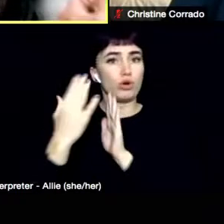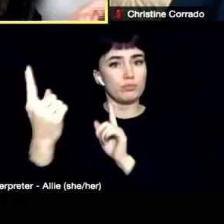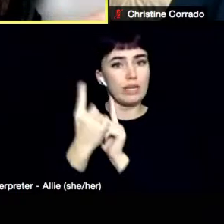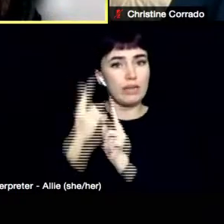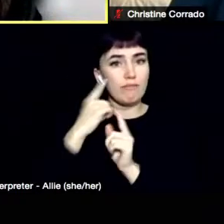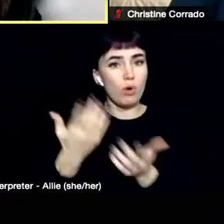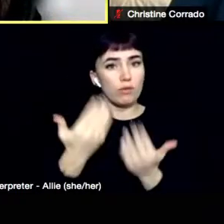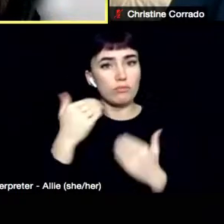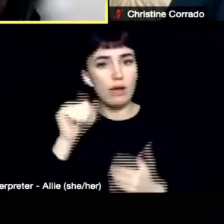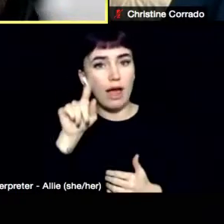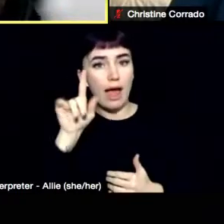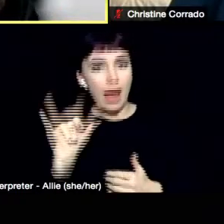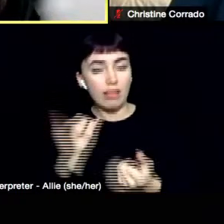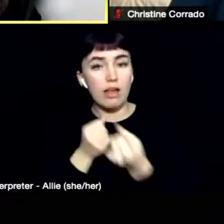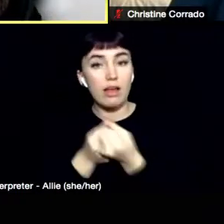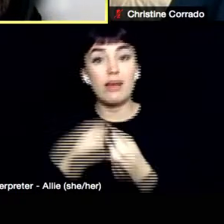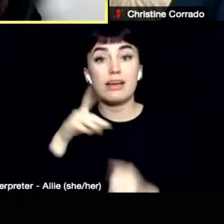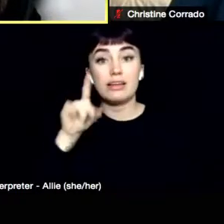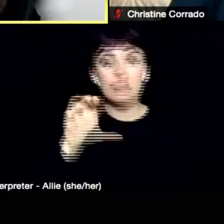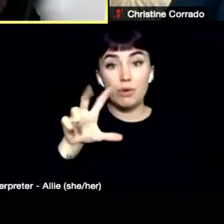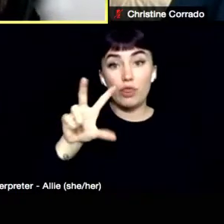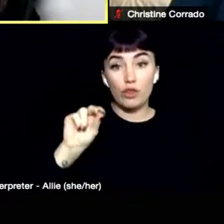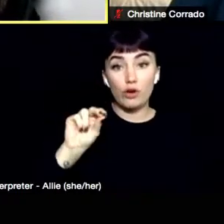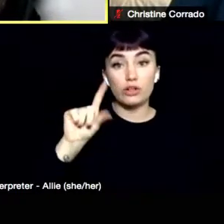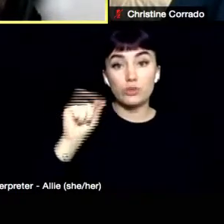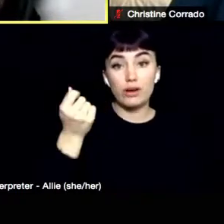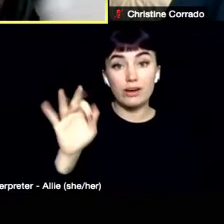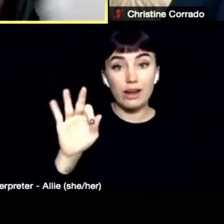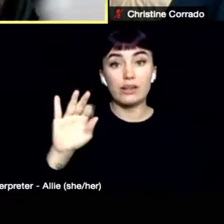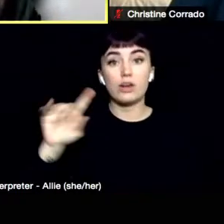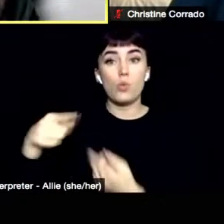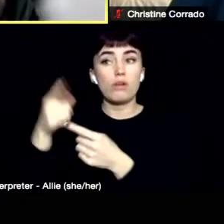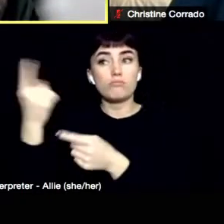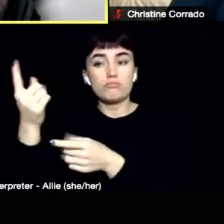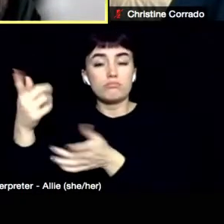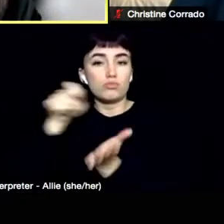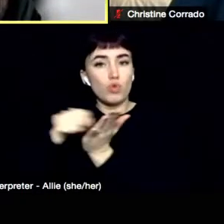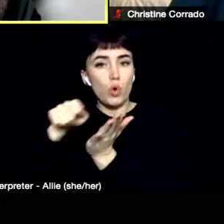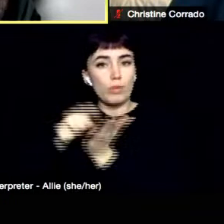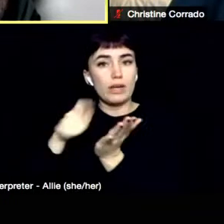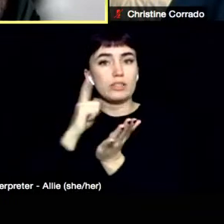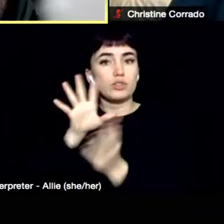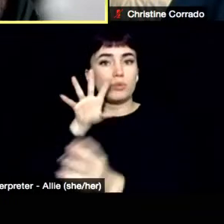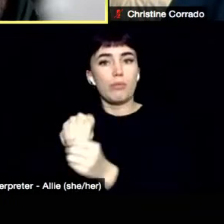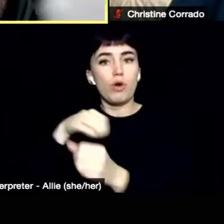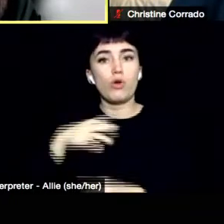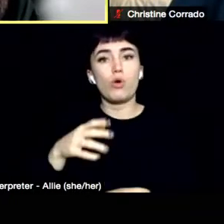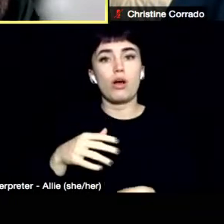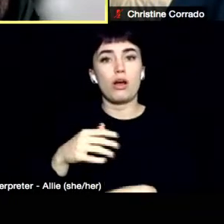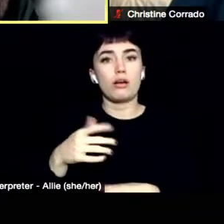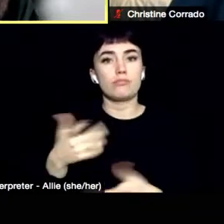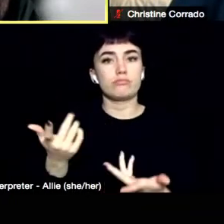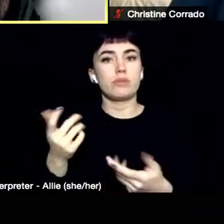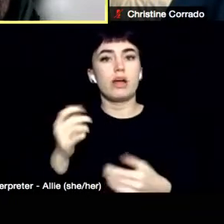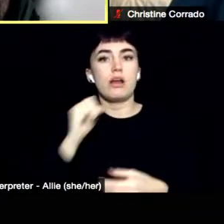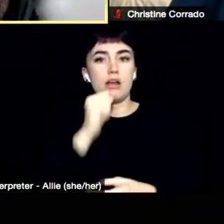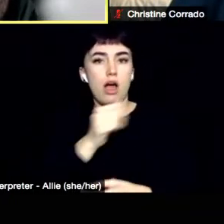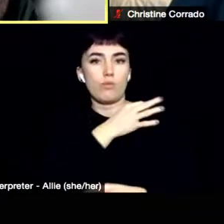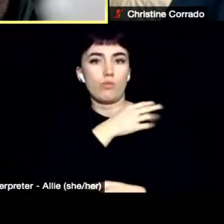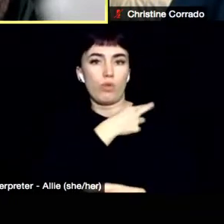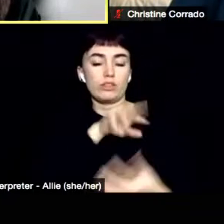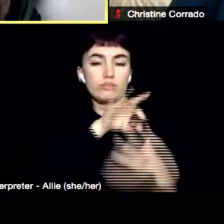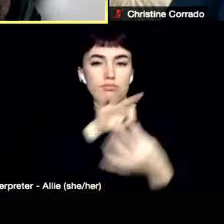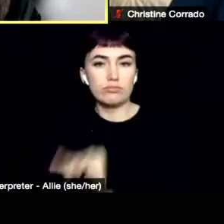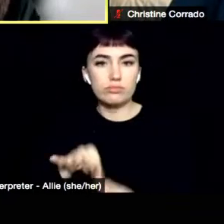on December 30th, 2019, when a constituent wrote me to be part of a non-denominational group to learn more about